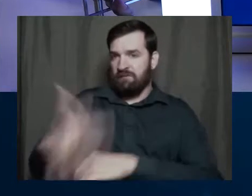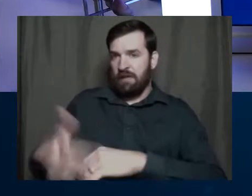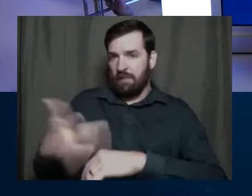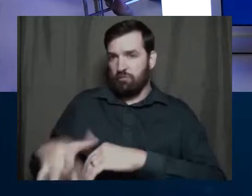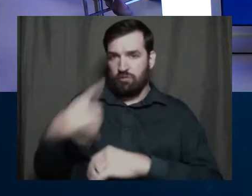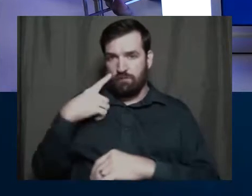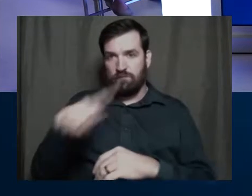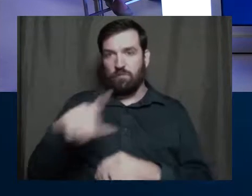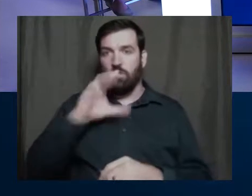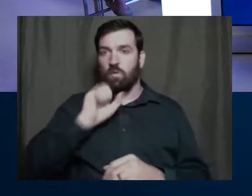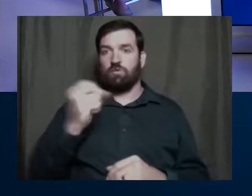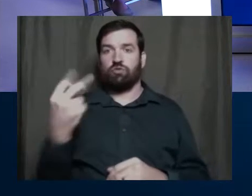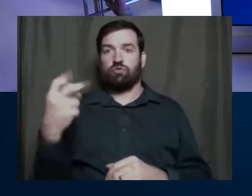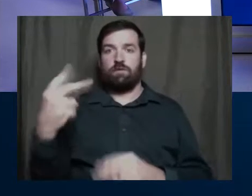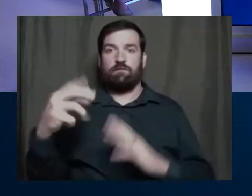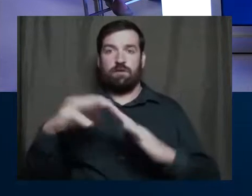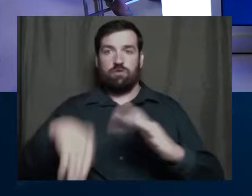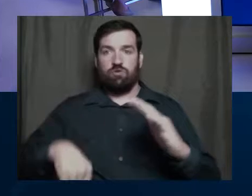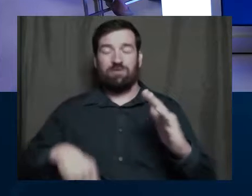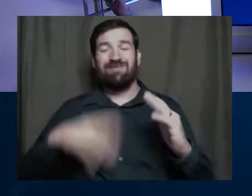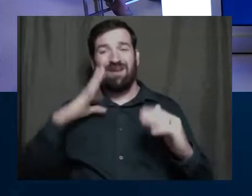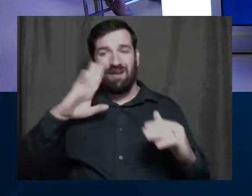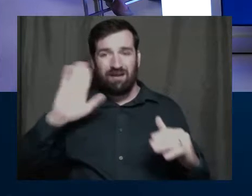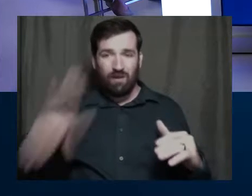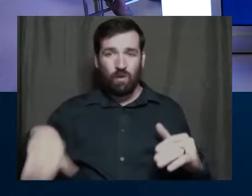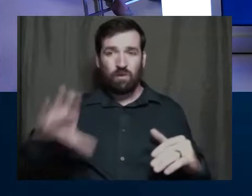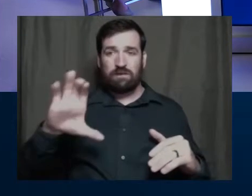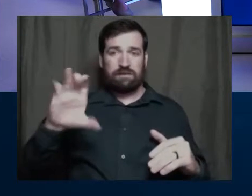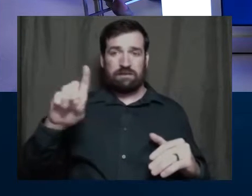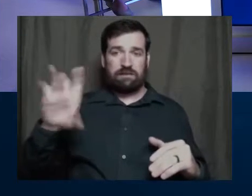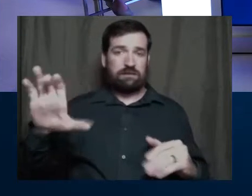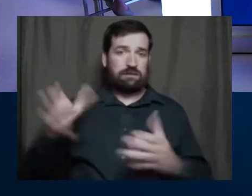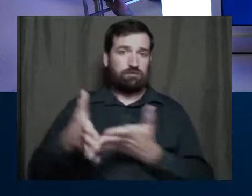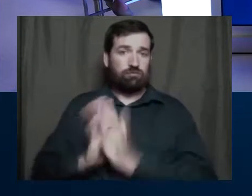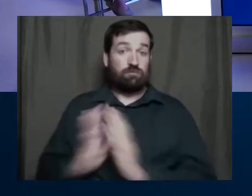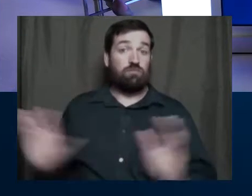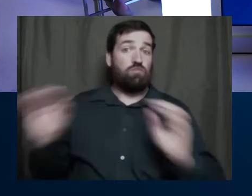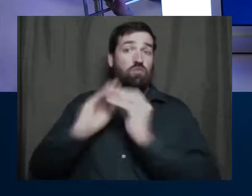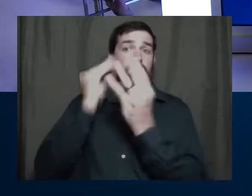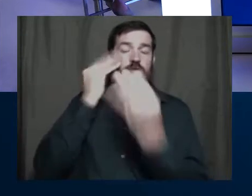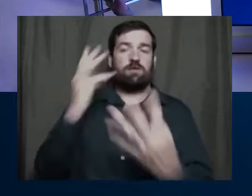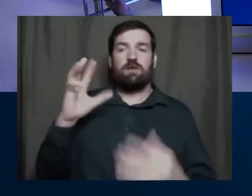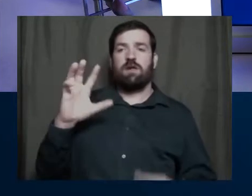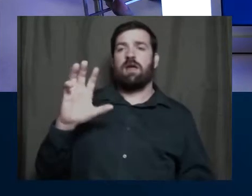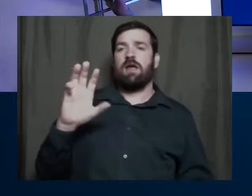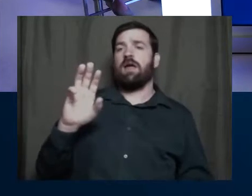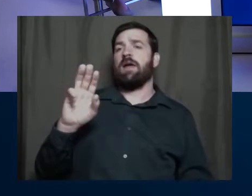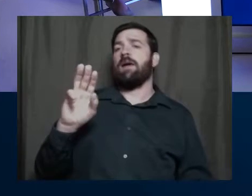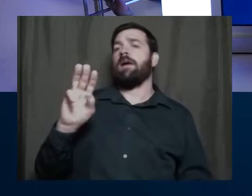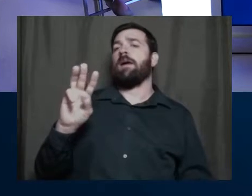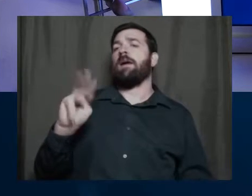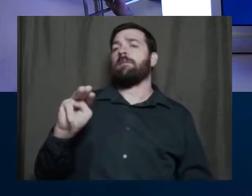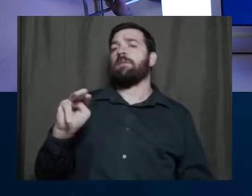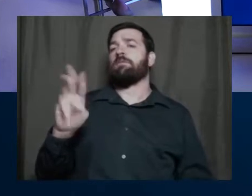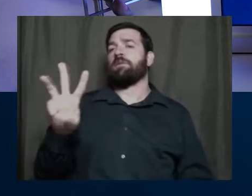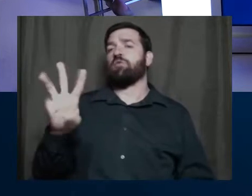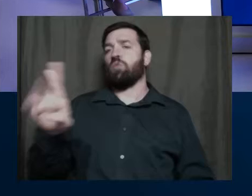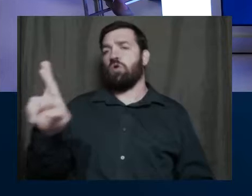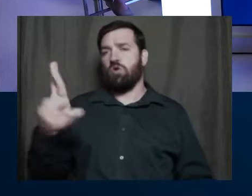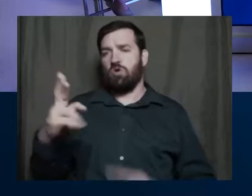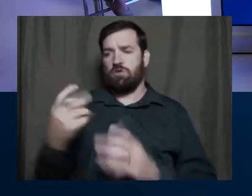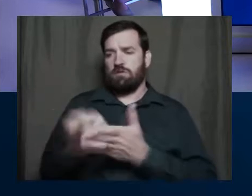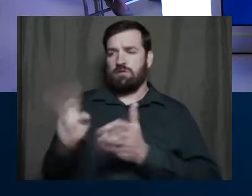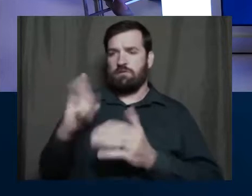under. I know the CDC had asked for more information about it, and I think there was an MMWR that came out on Friday that started to say, hey, we're starting